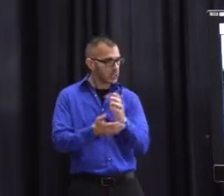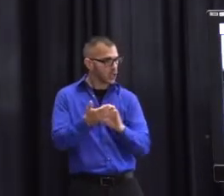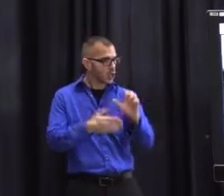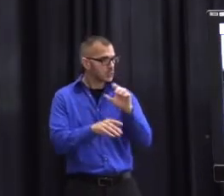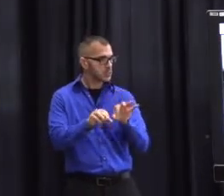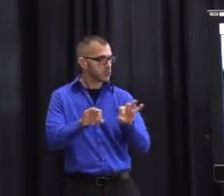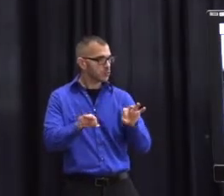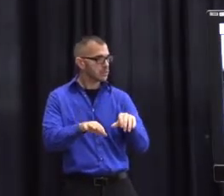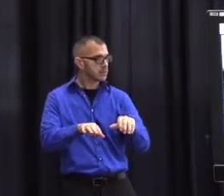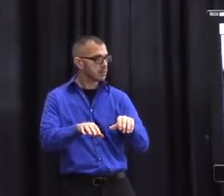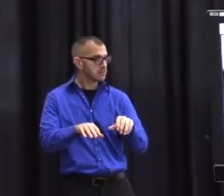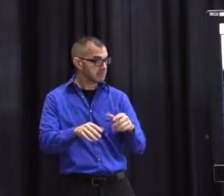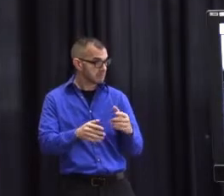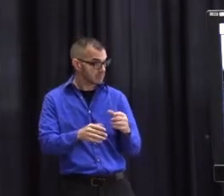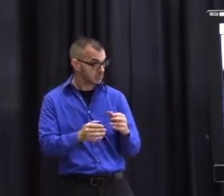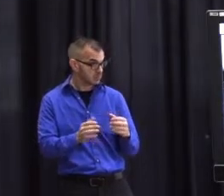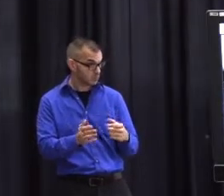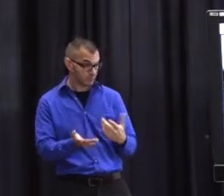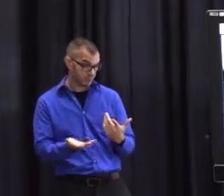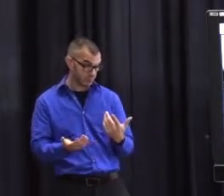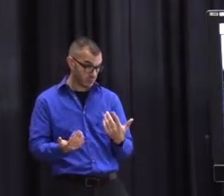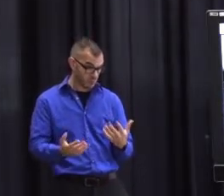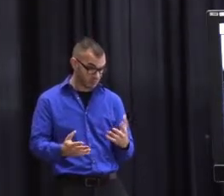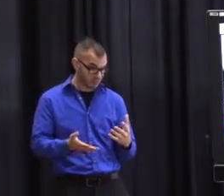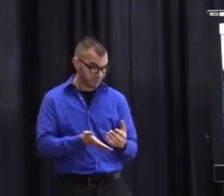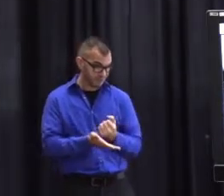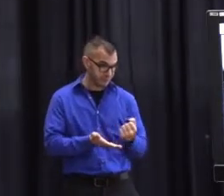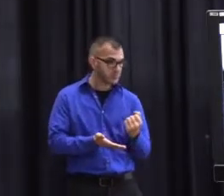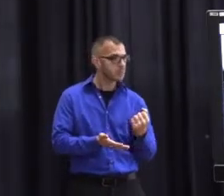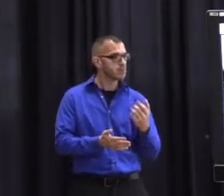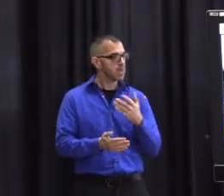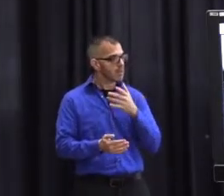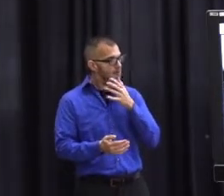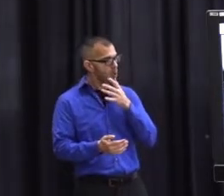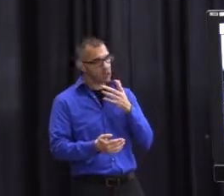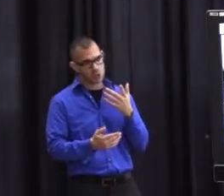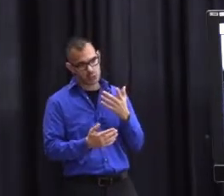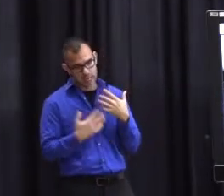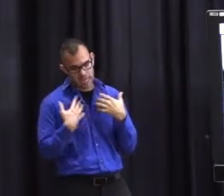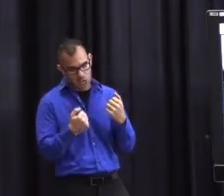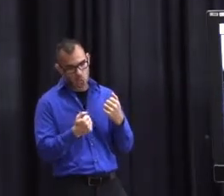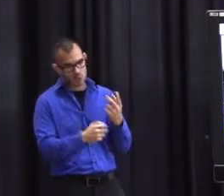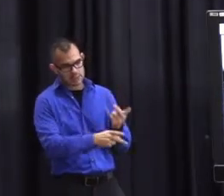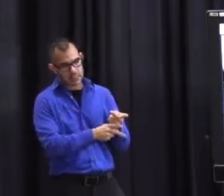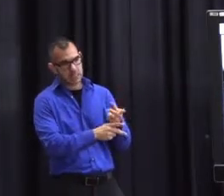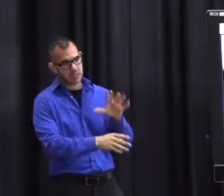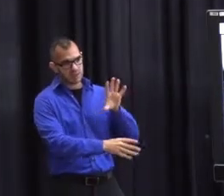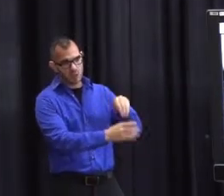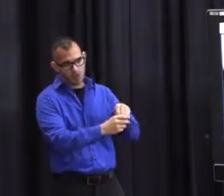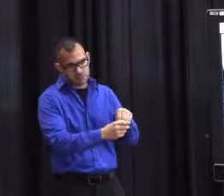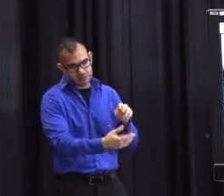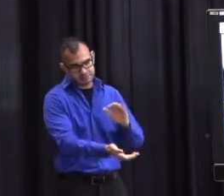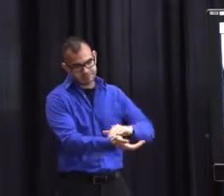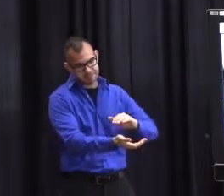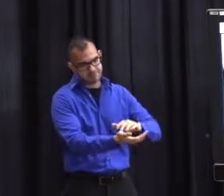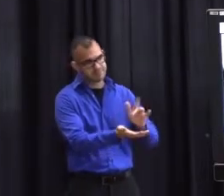that. My mother was in healthcare and was